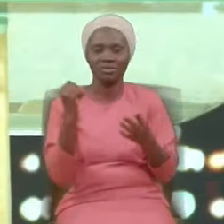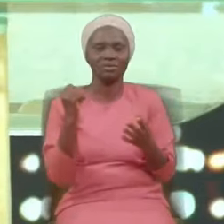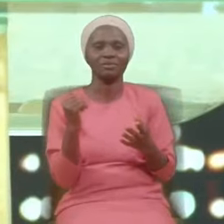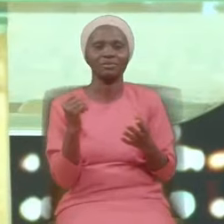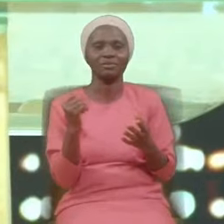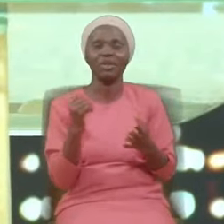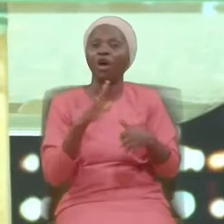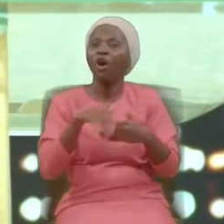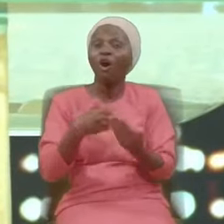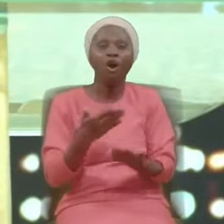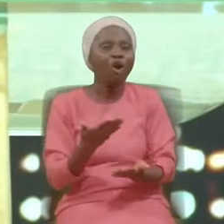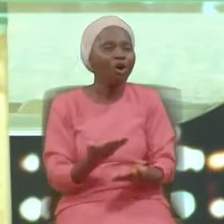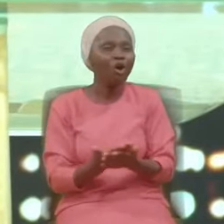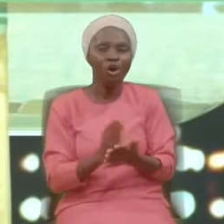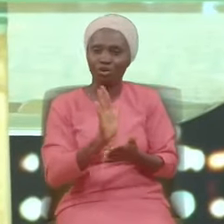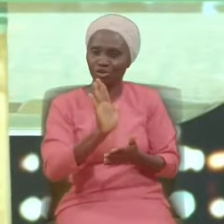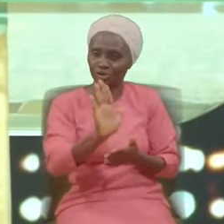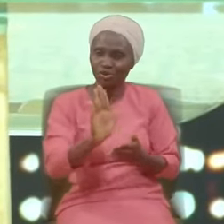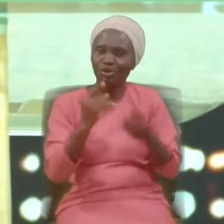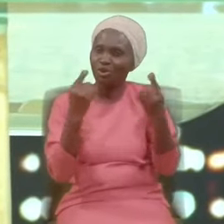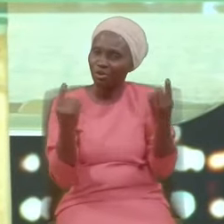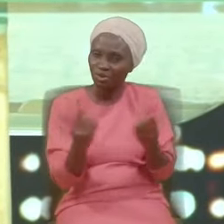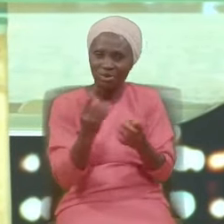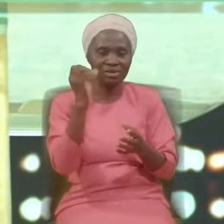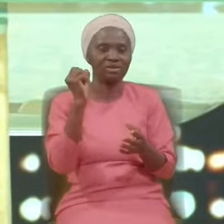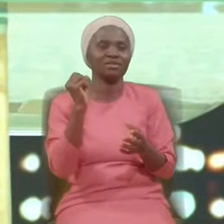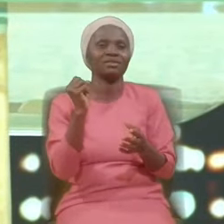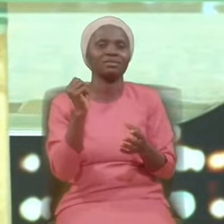iniquities, all thine